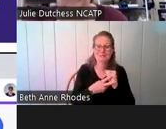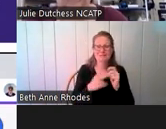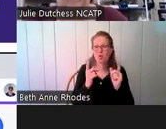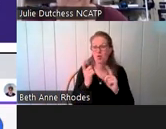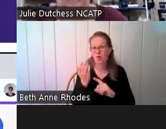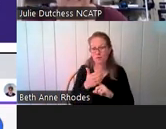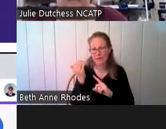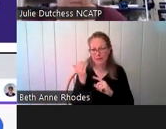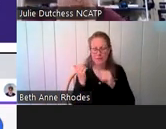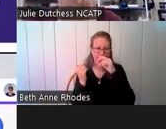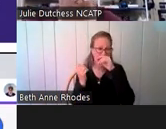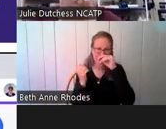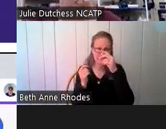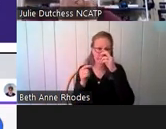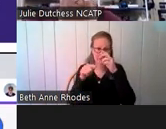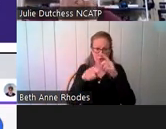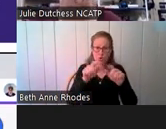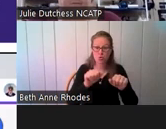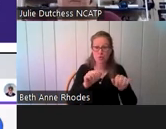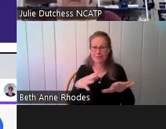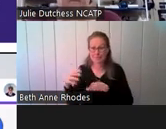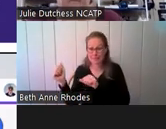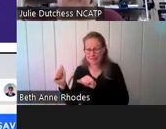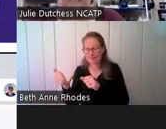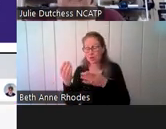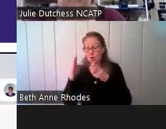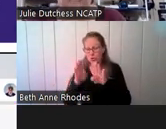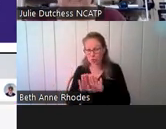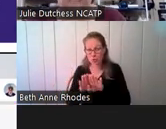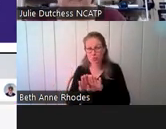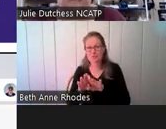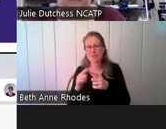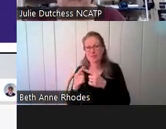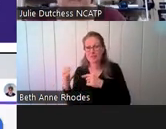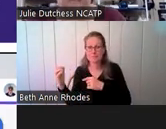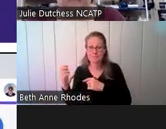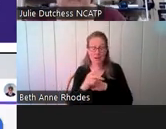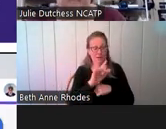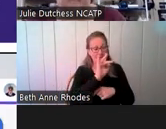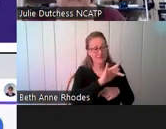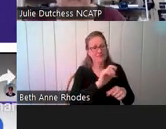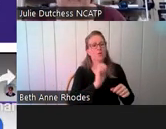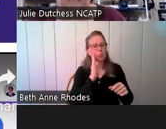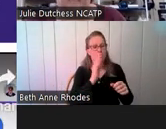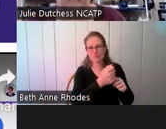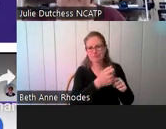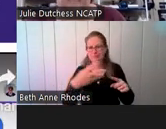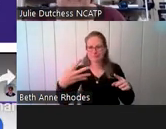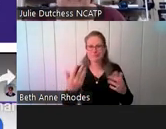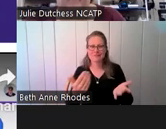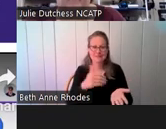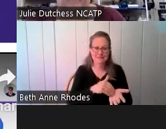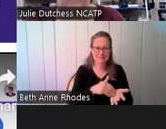auto-saved. The cloud icon with the check mark means you can leave the workspace, close it, and when you come back, your tabs are still there. When